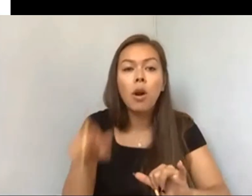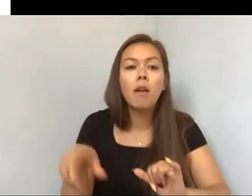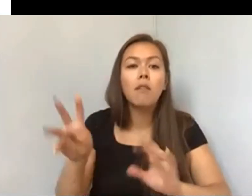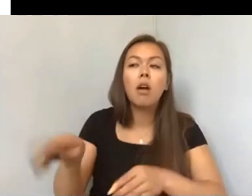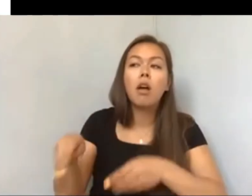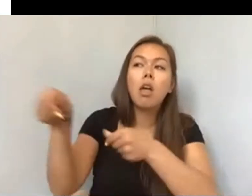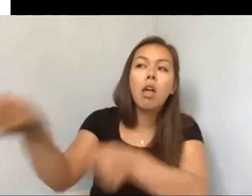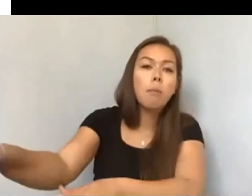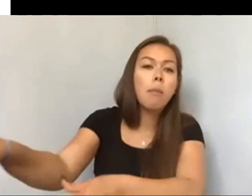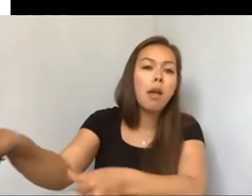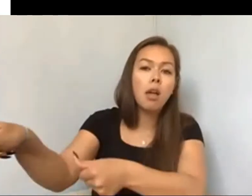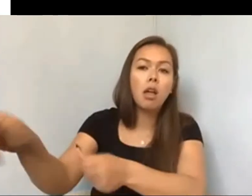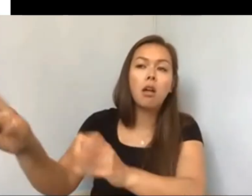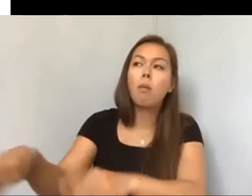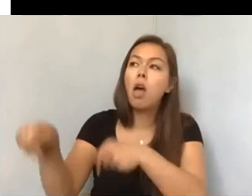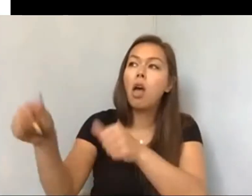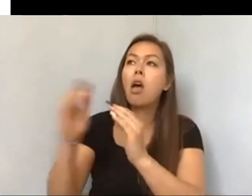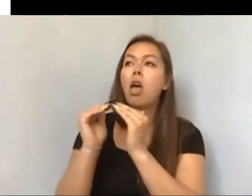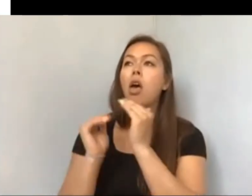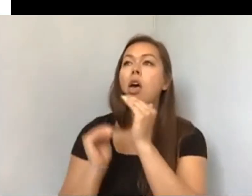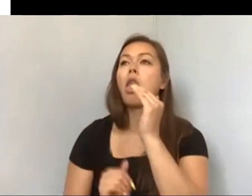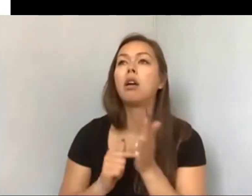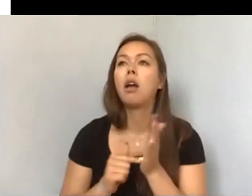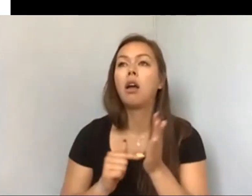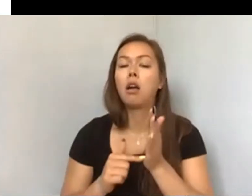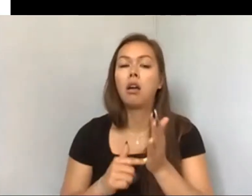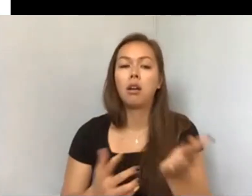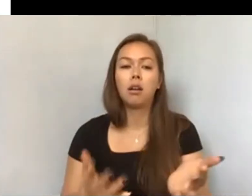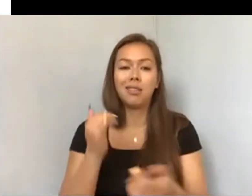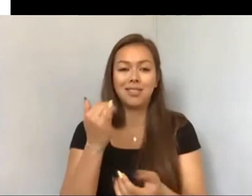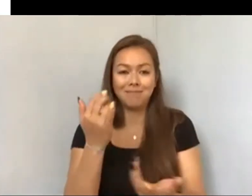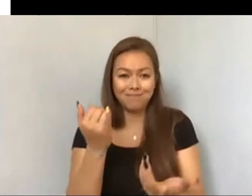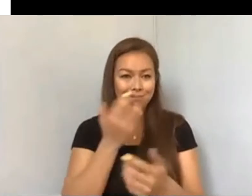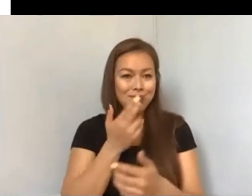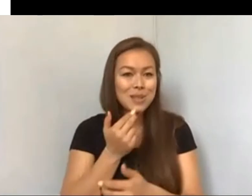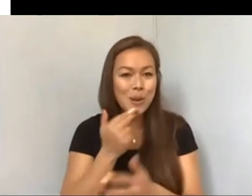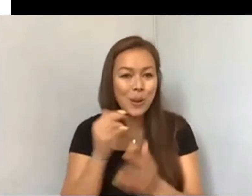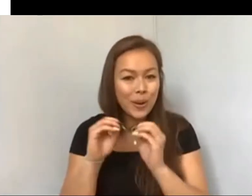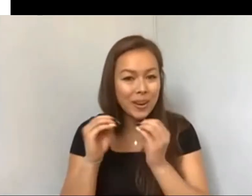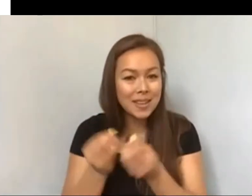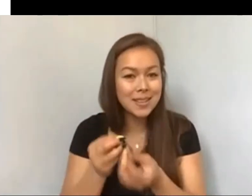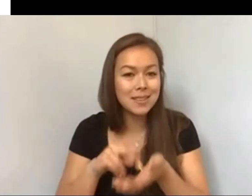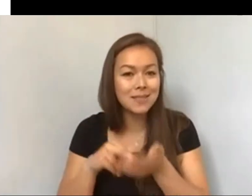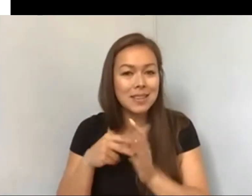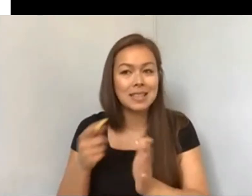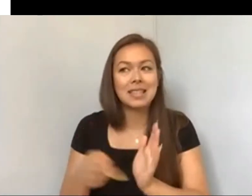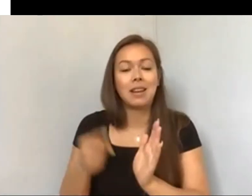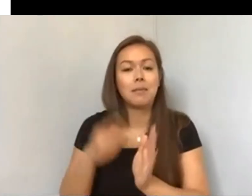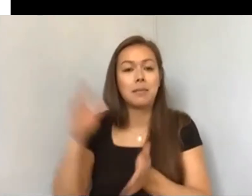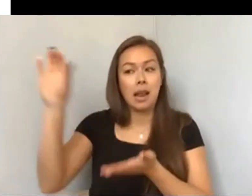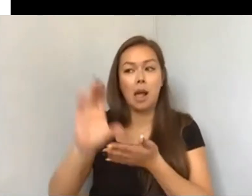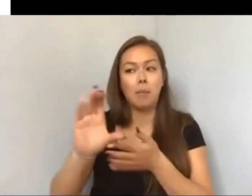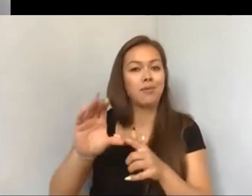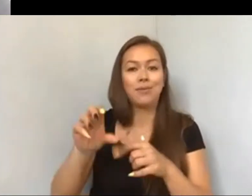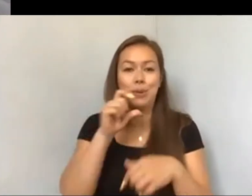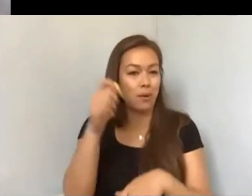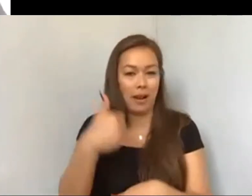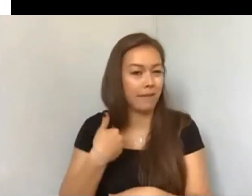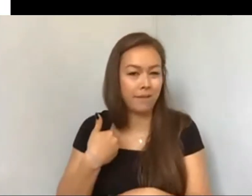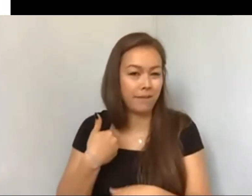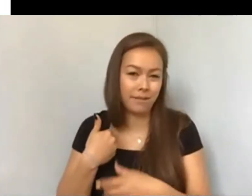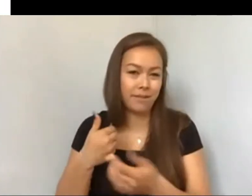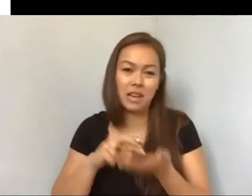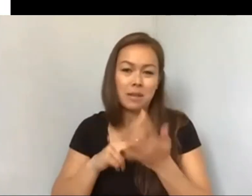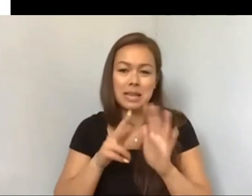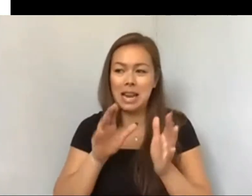output in order to be able to do that. And as smaller organizations, capital is not something that you have, so you want to be able to focus on your